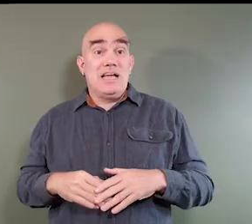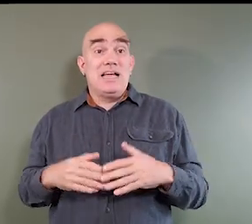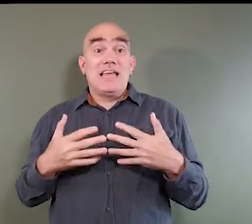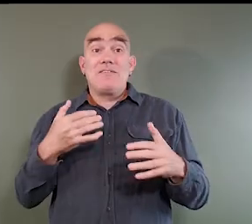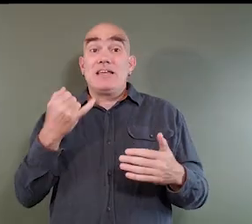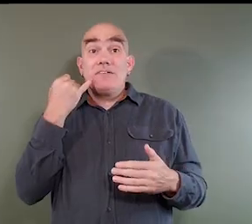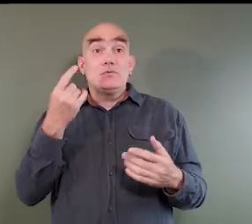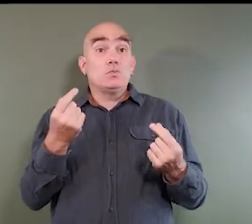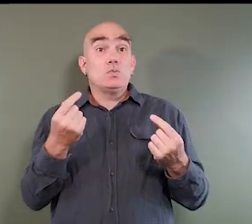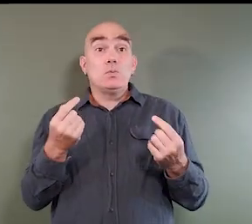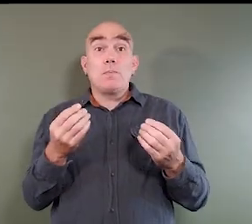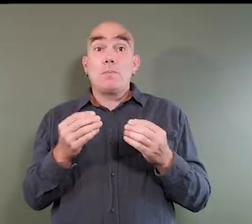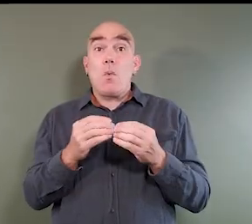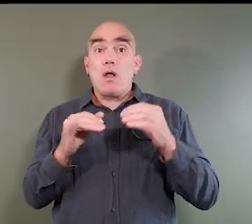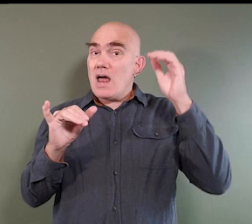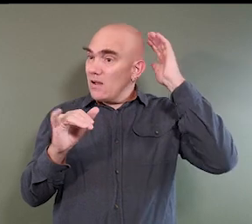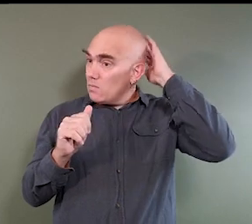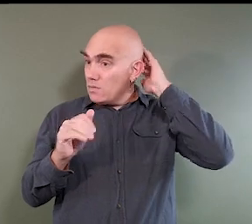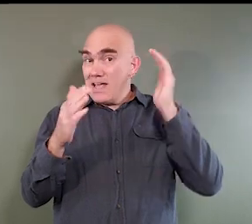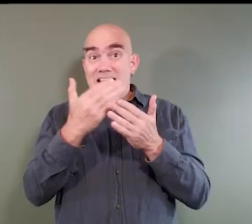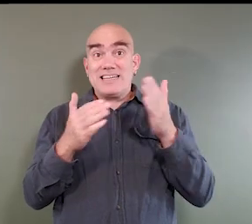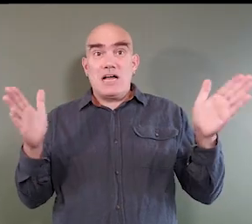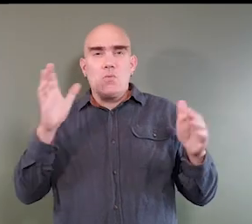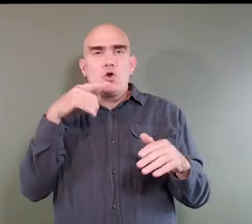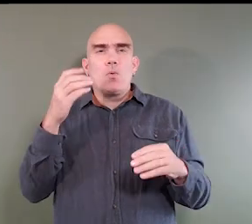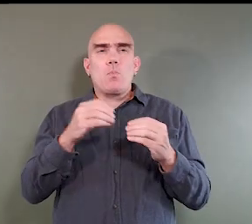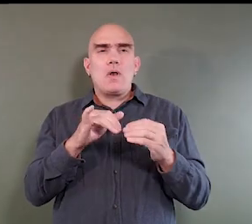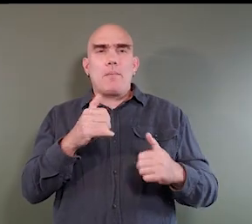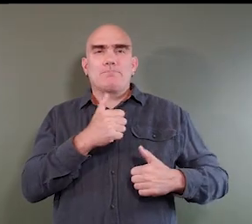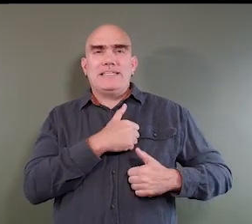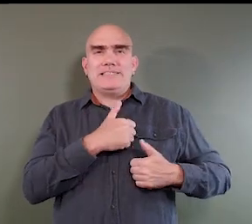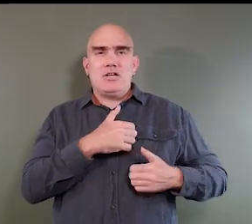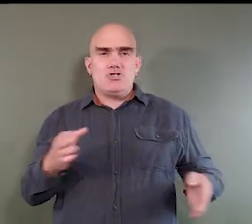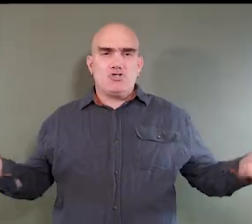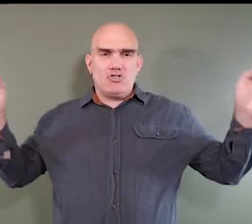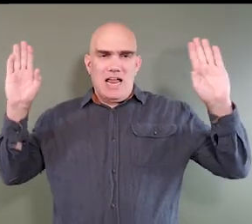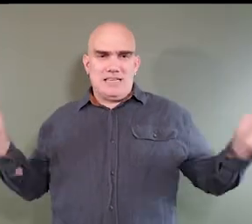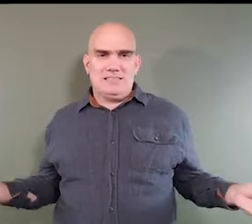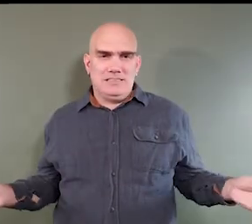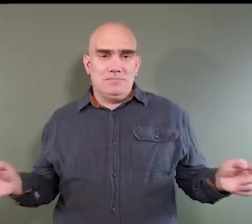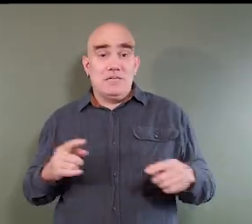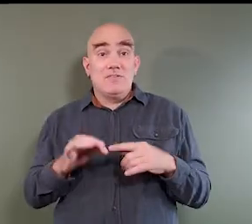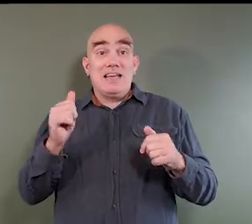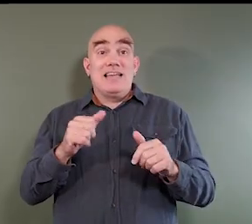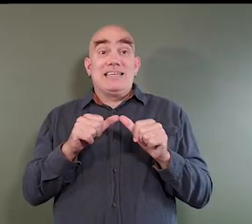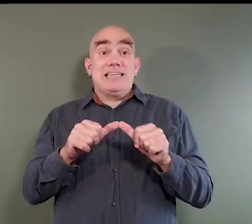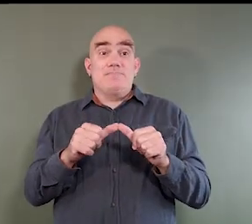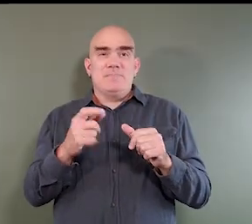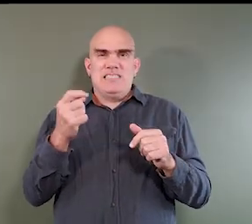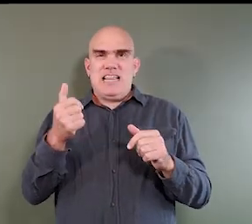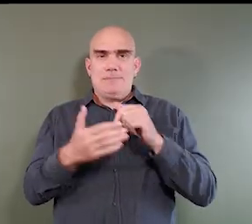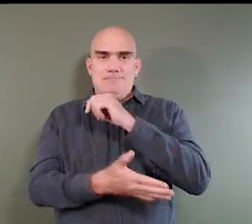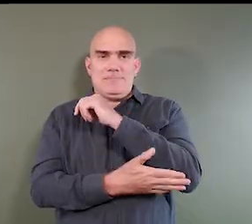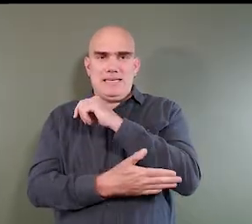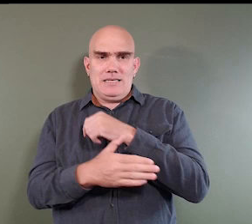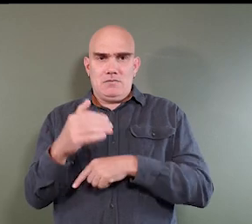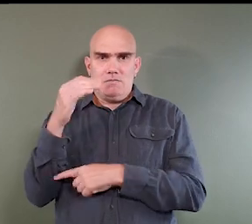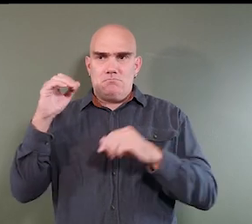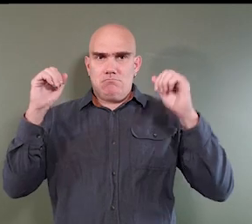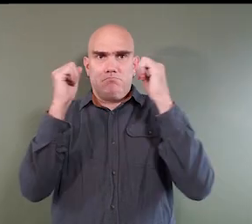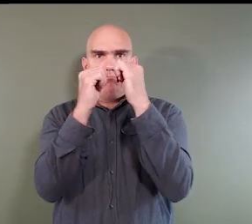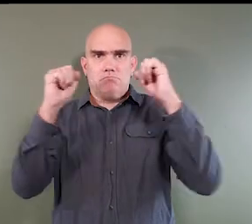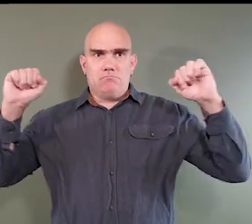out, it's going to look more like your military jacks. But if you can, keep a slight bend in your elbows and think